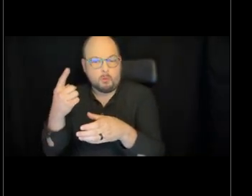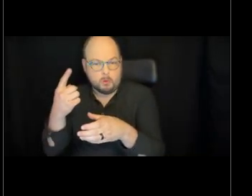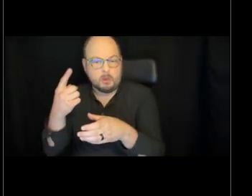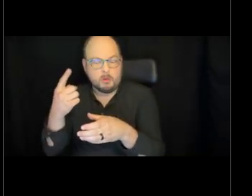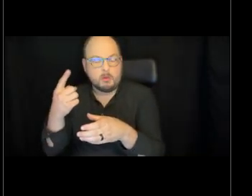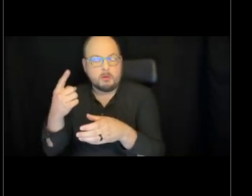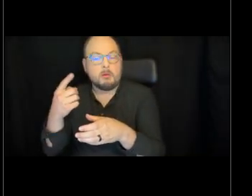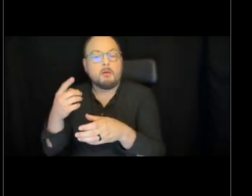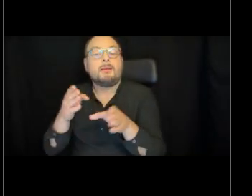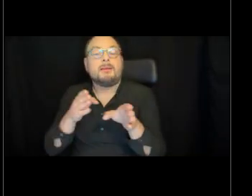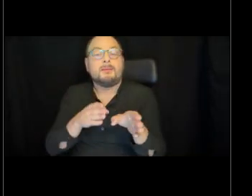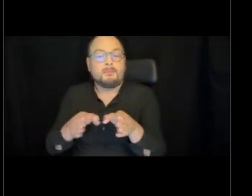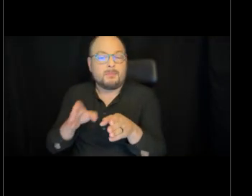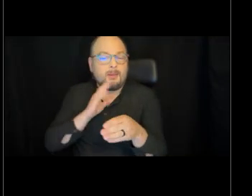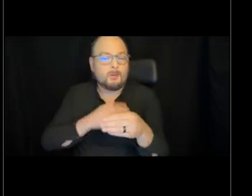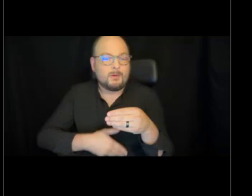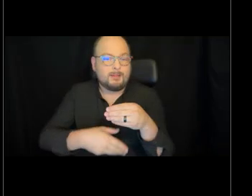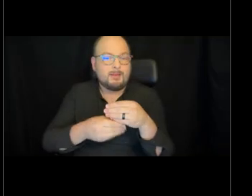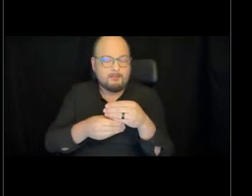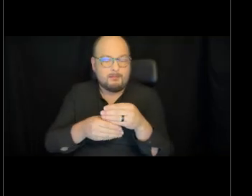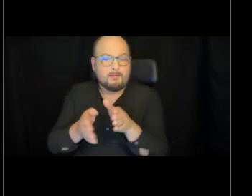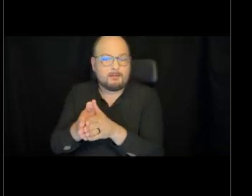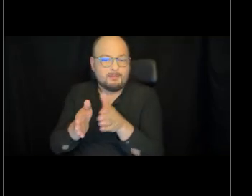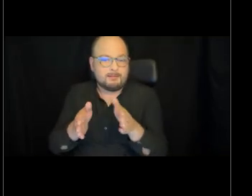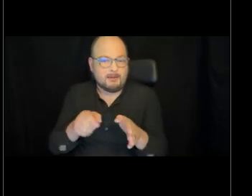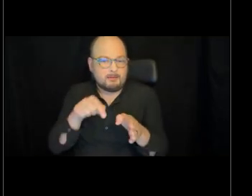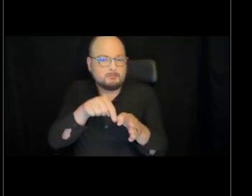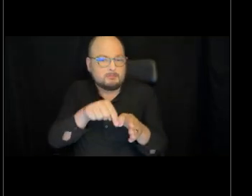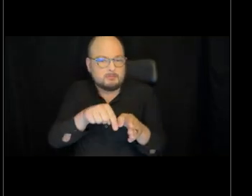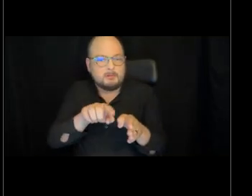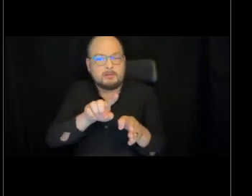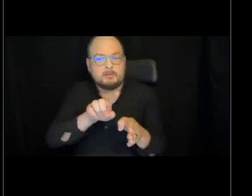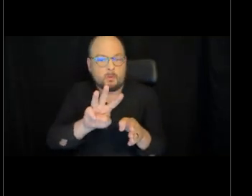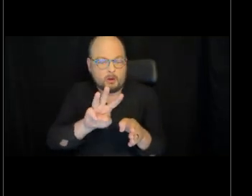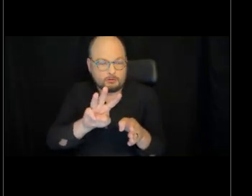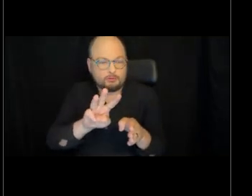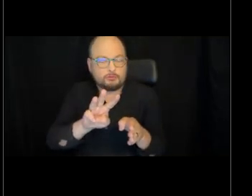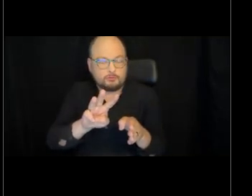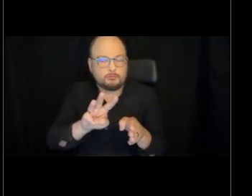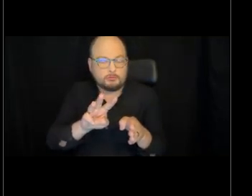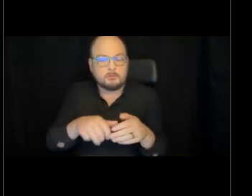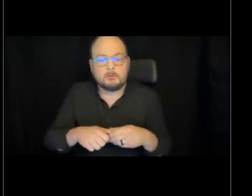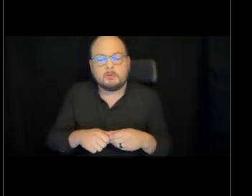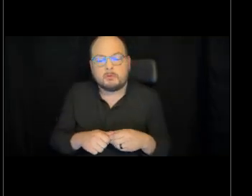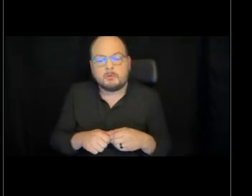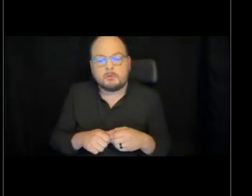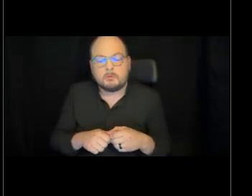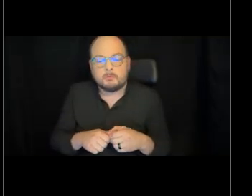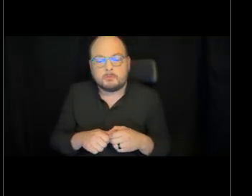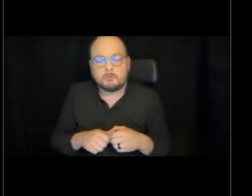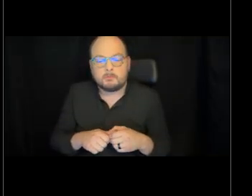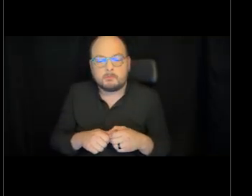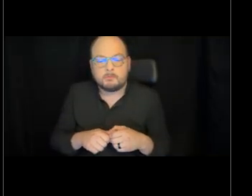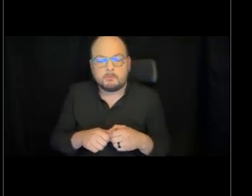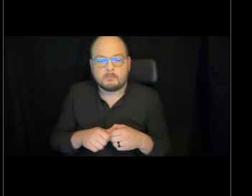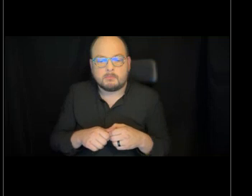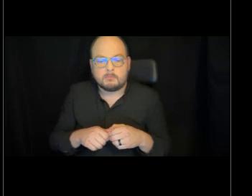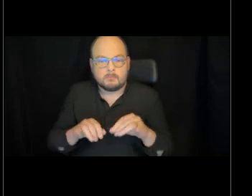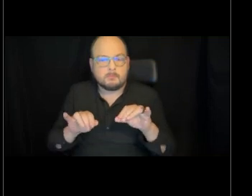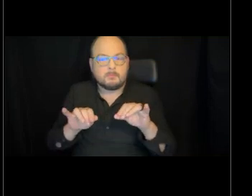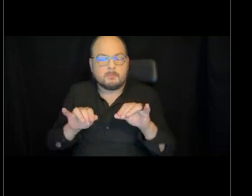be included adjacent to it, the distance between the legs of the U must be